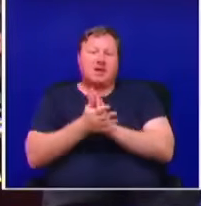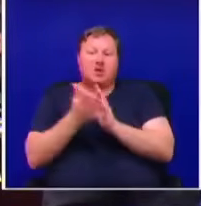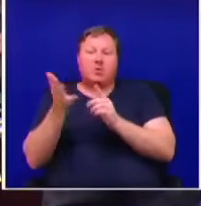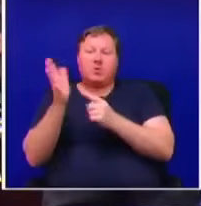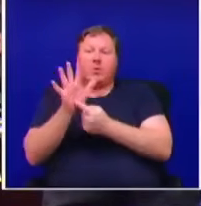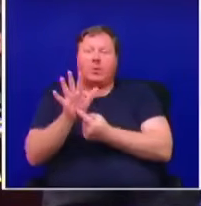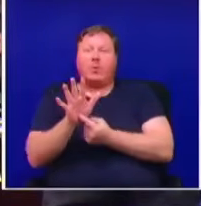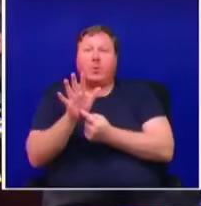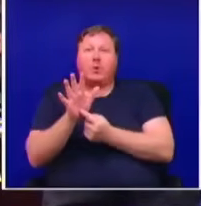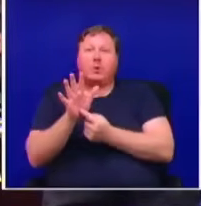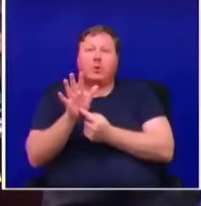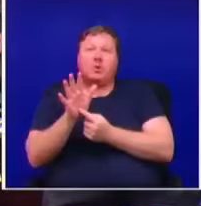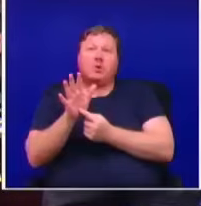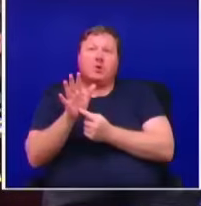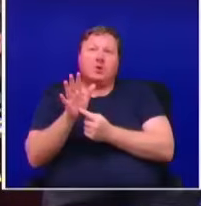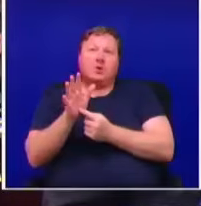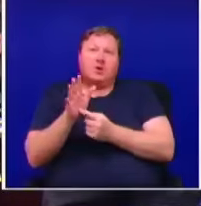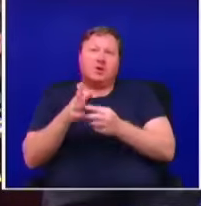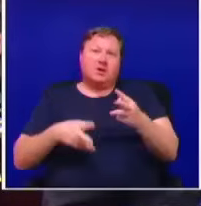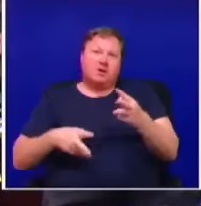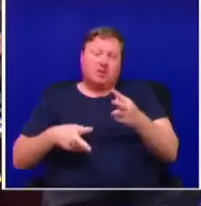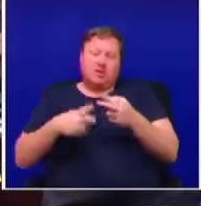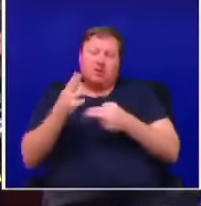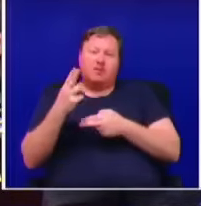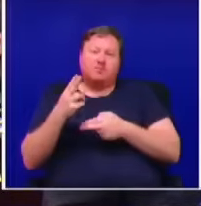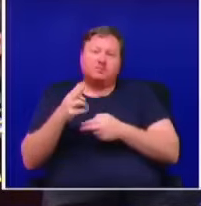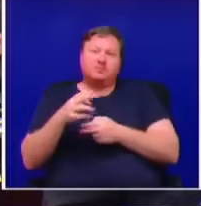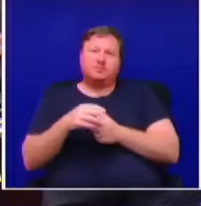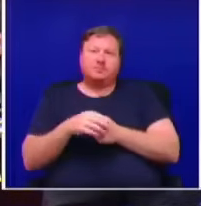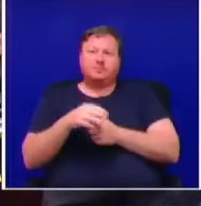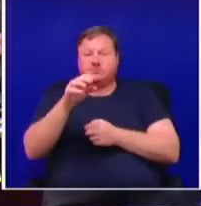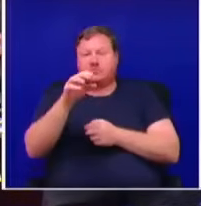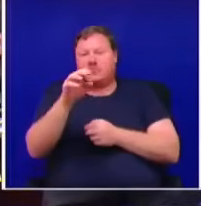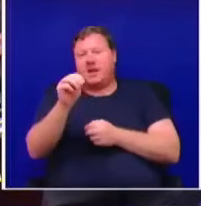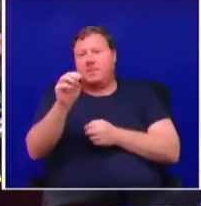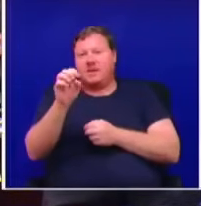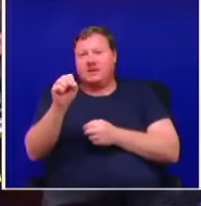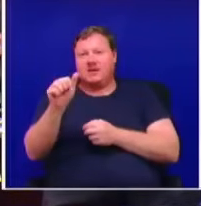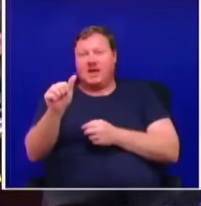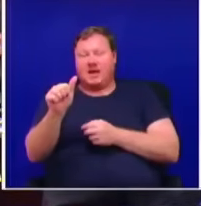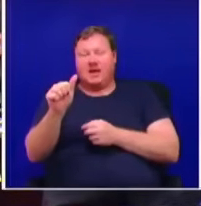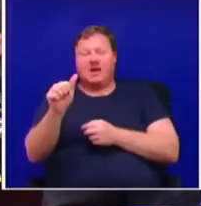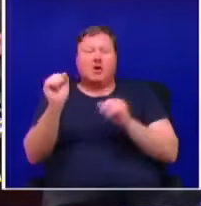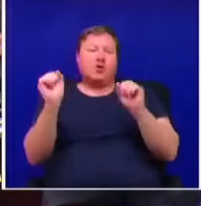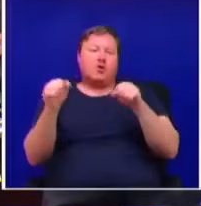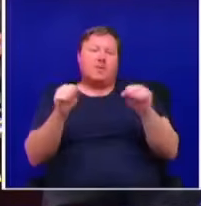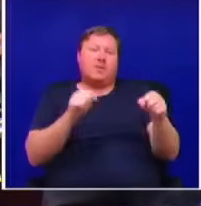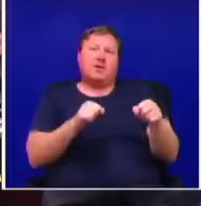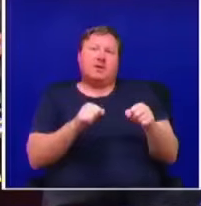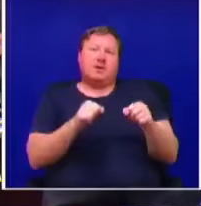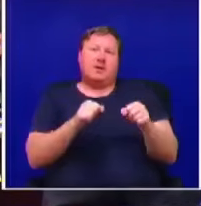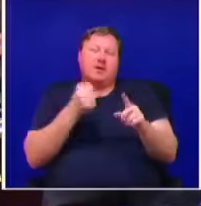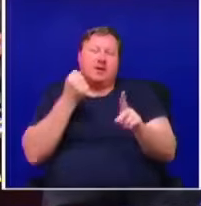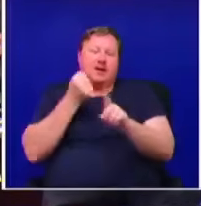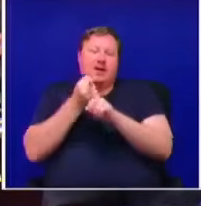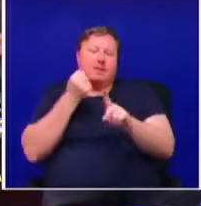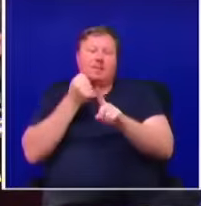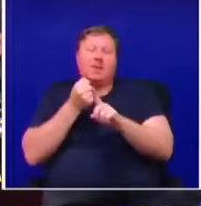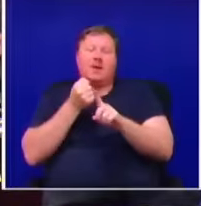will terminate the MSA agreement. The effect of losing the